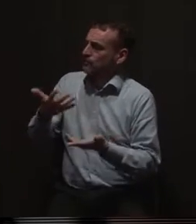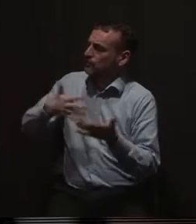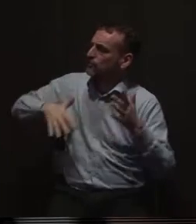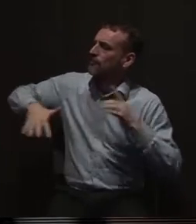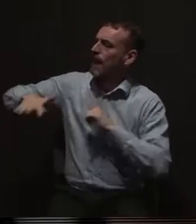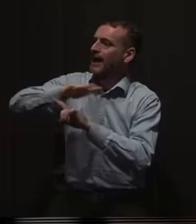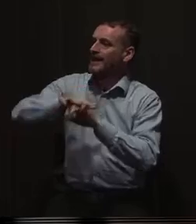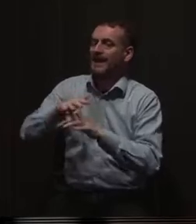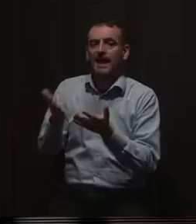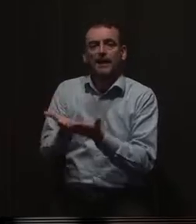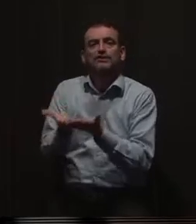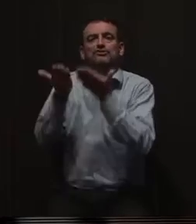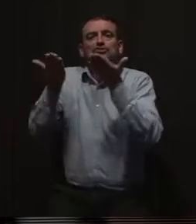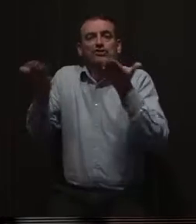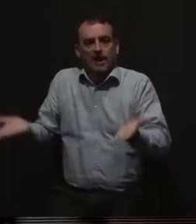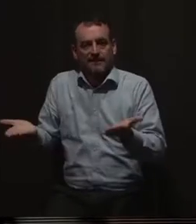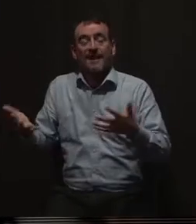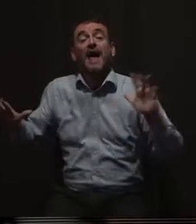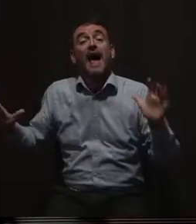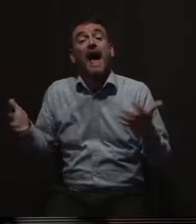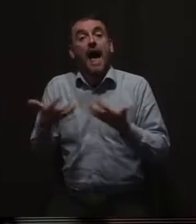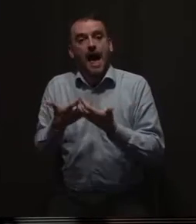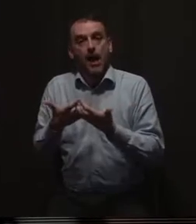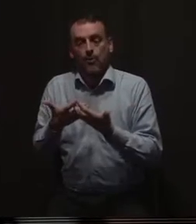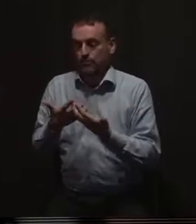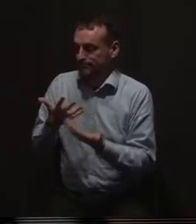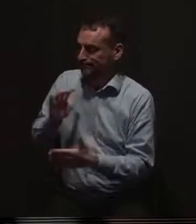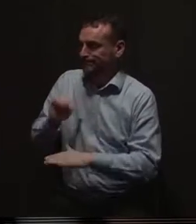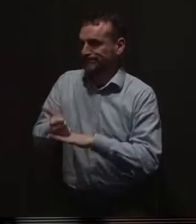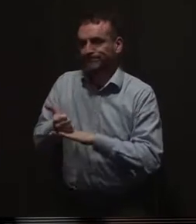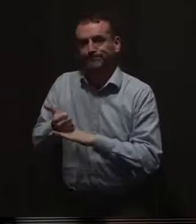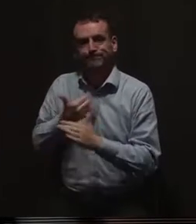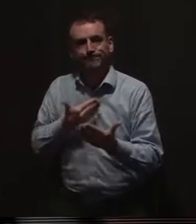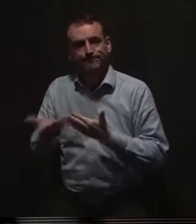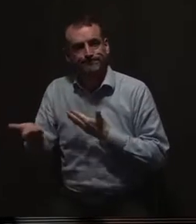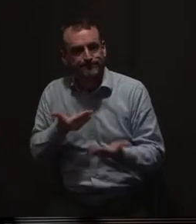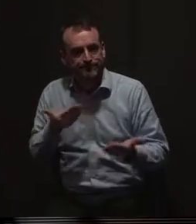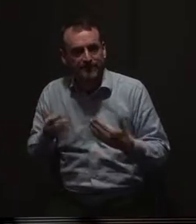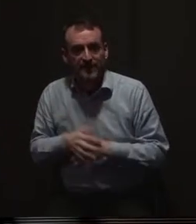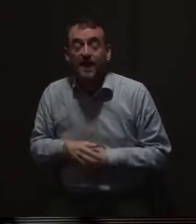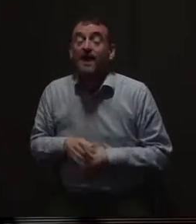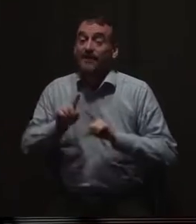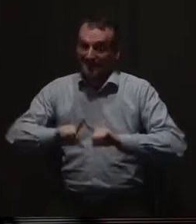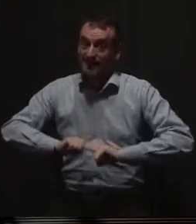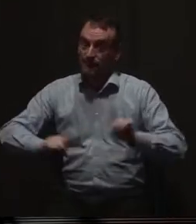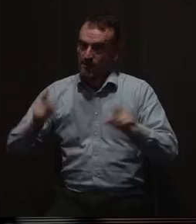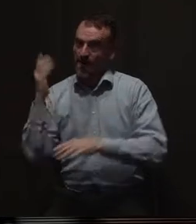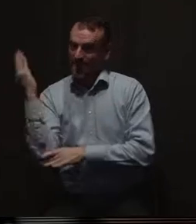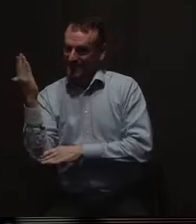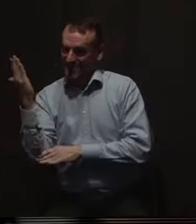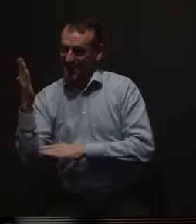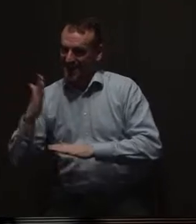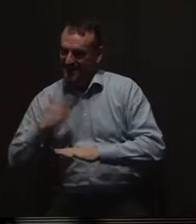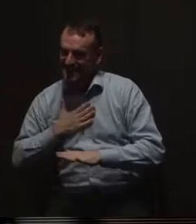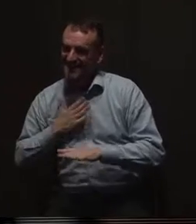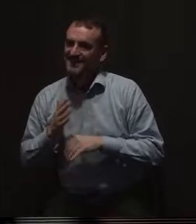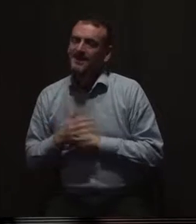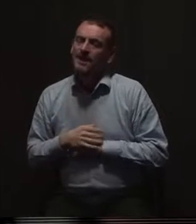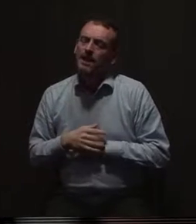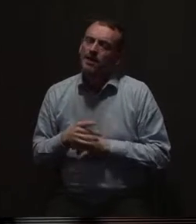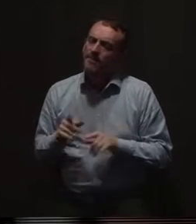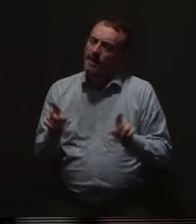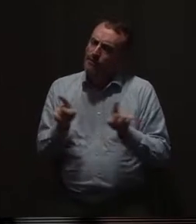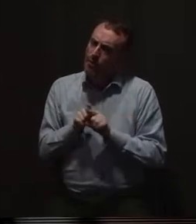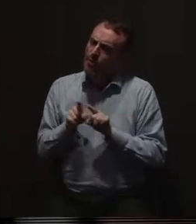itself. So how do we deal with that? And that is that's a lecture in itself, by the way. But that is also something, there